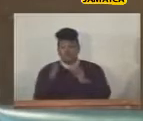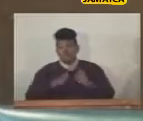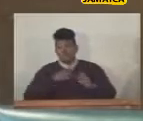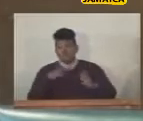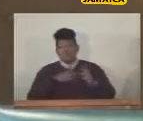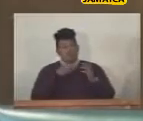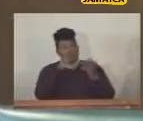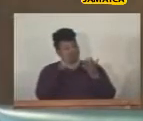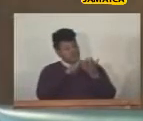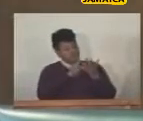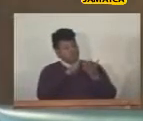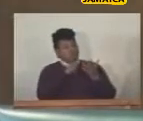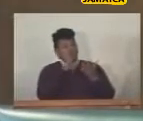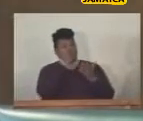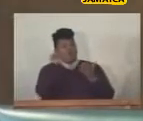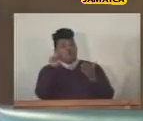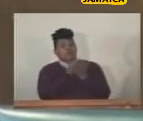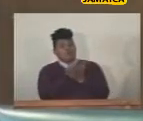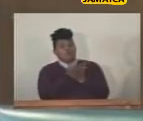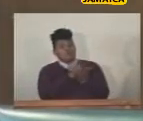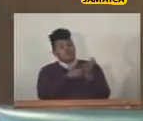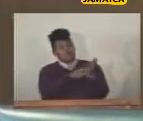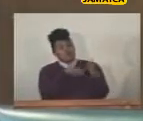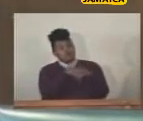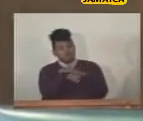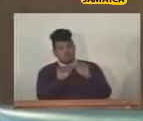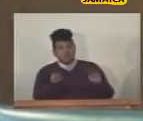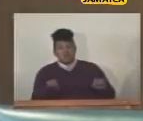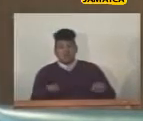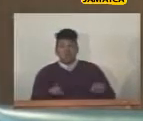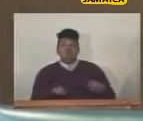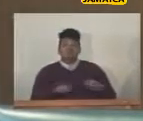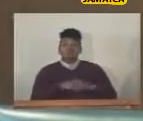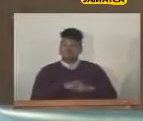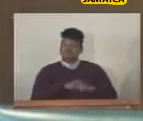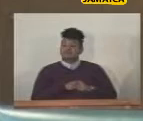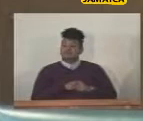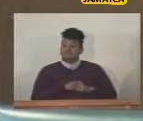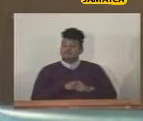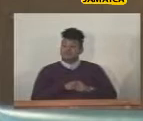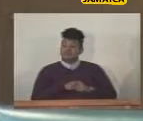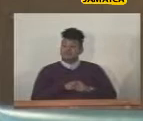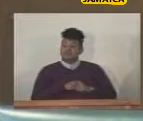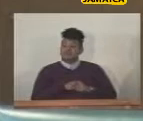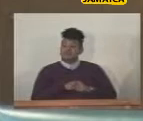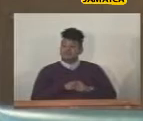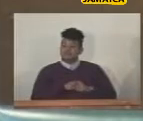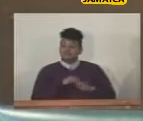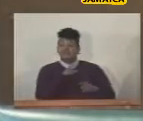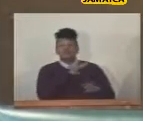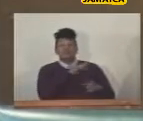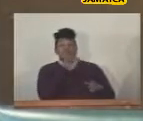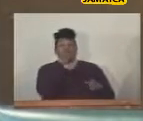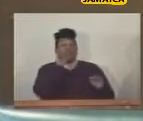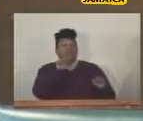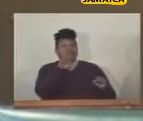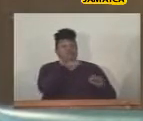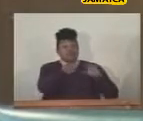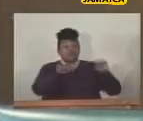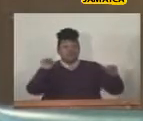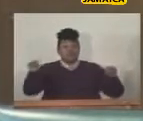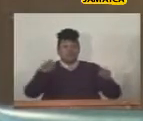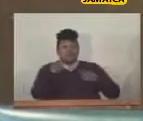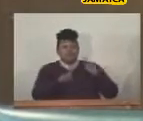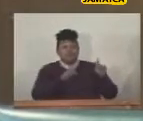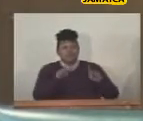warrant. The police were not in search without formal warrant. Police were not able to apprehend people in many departments